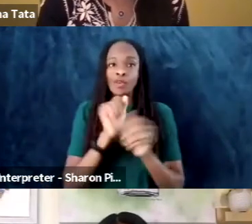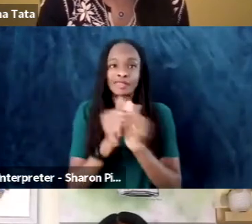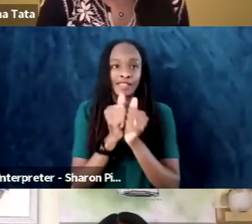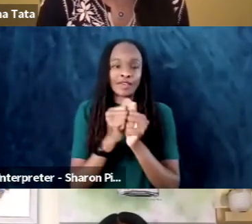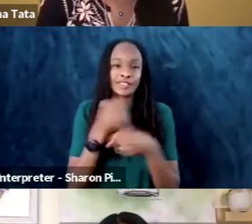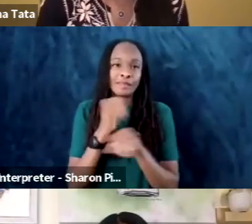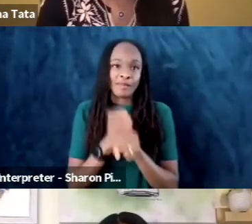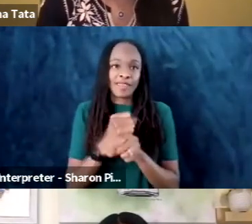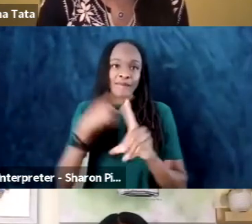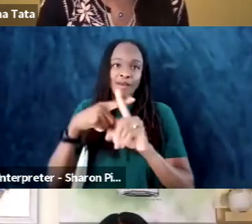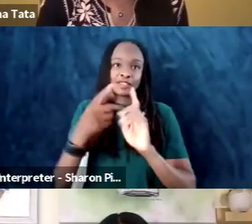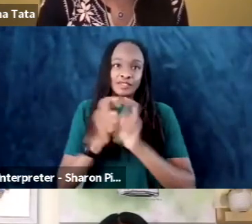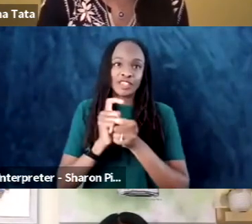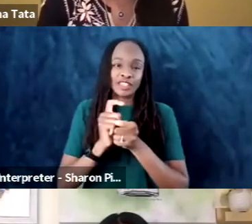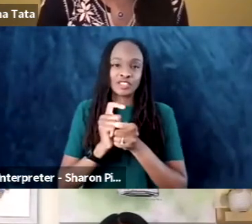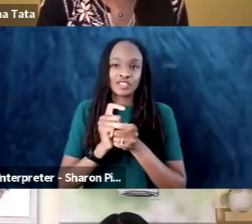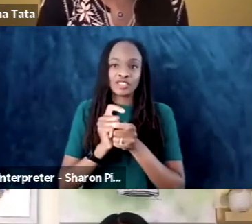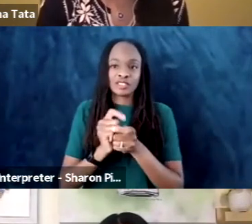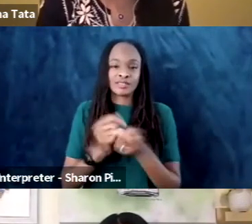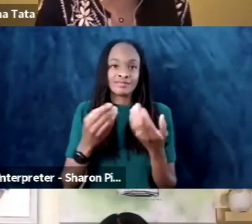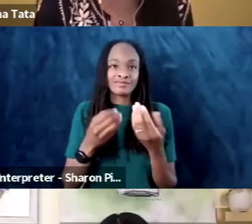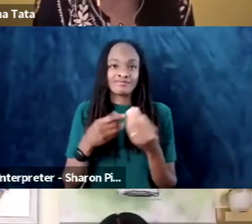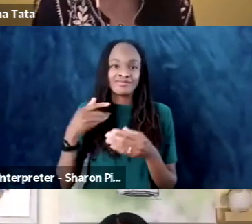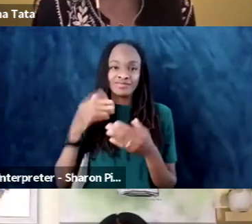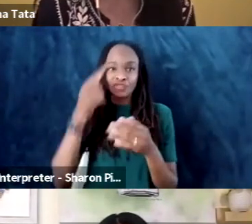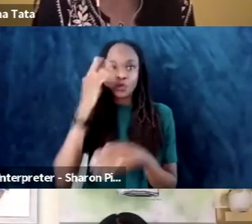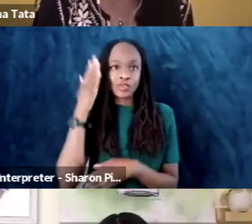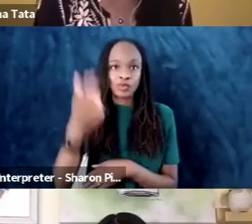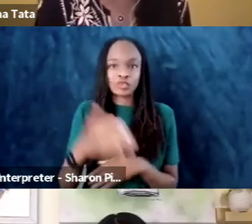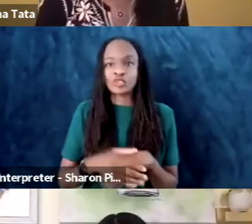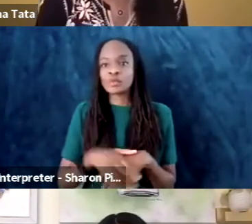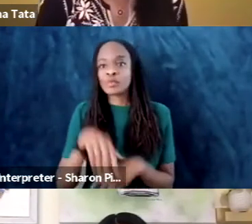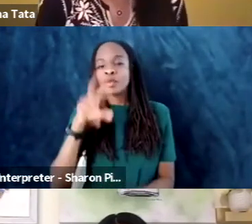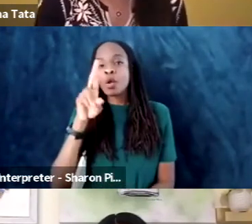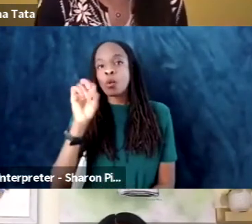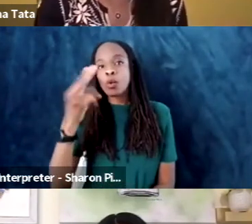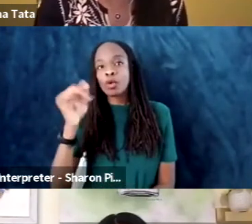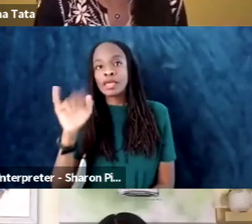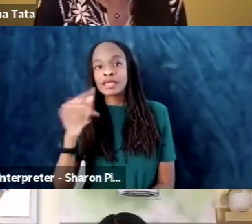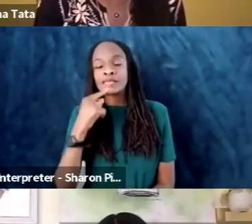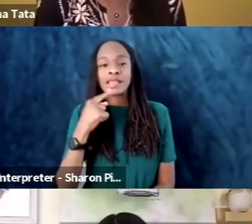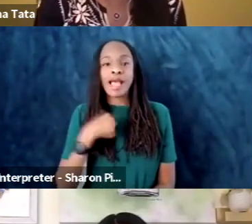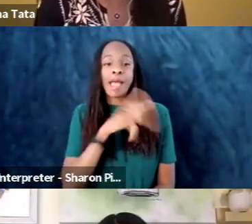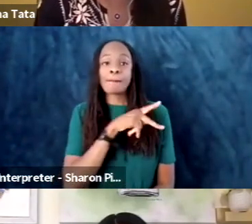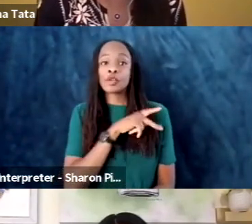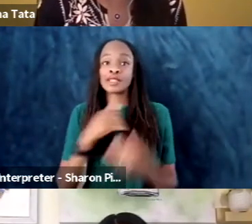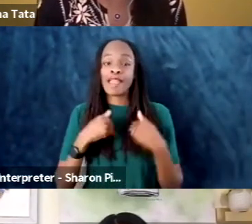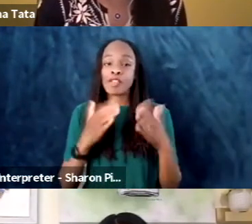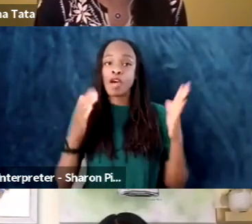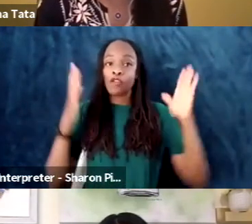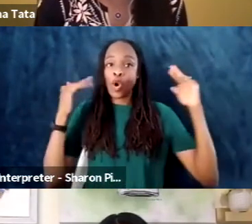coming months and years. And I'd also like to add that I personally have a huge amount of hope and